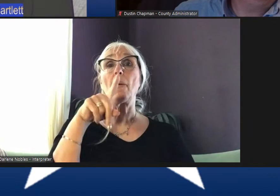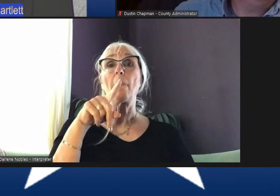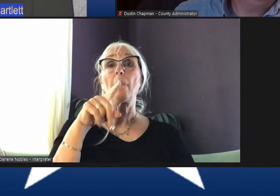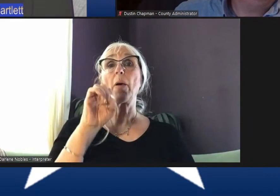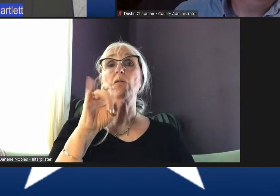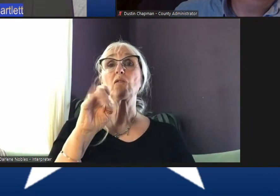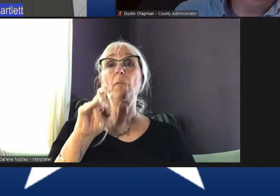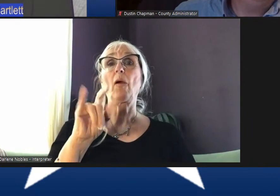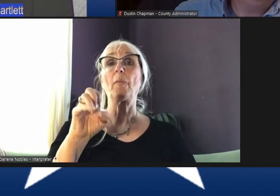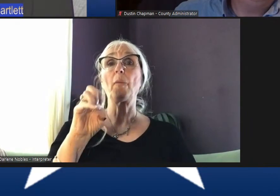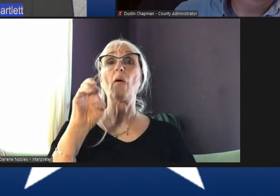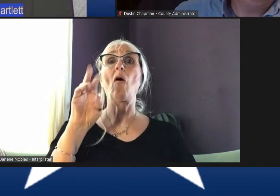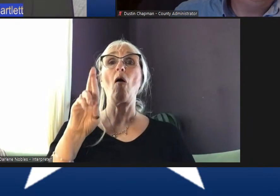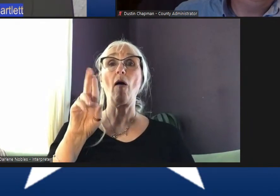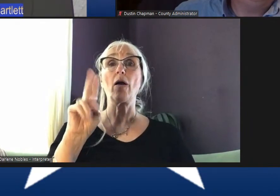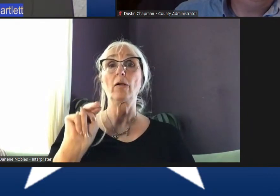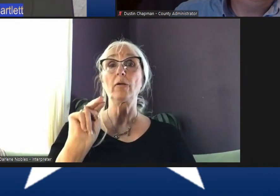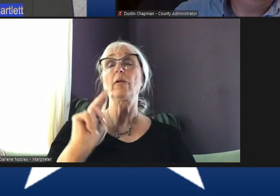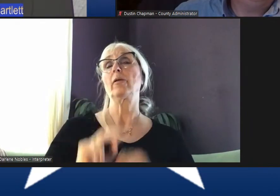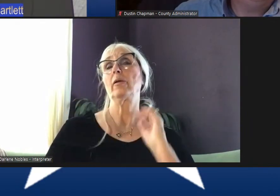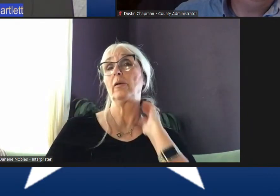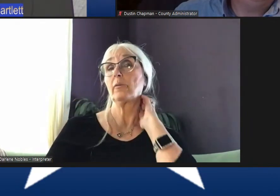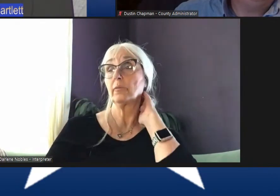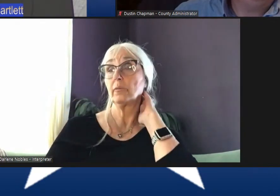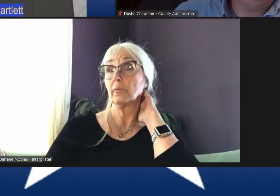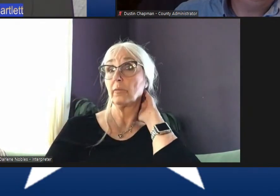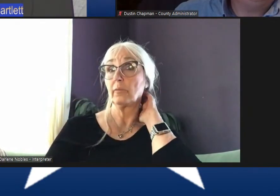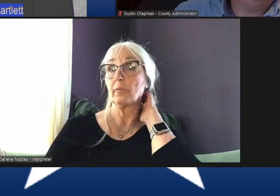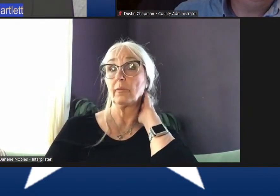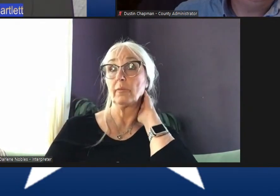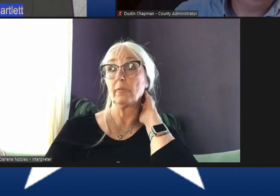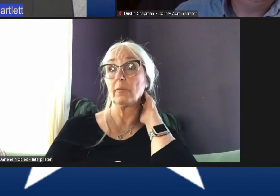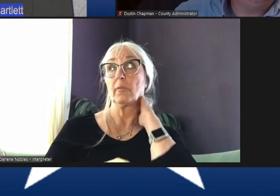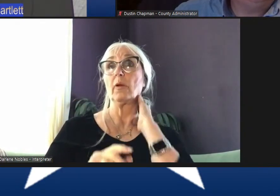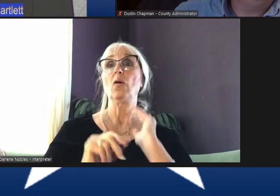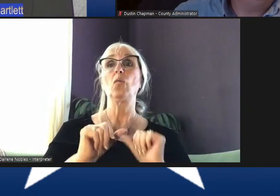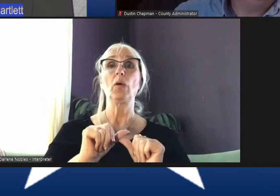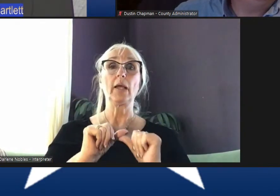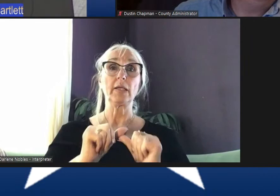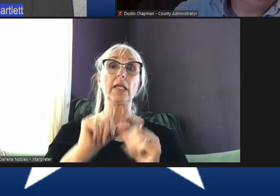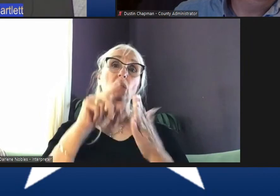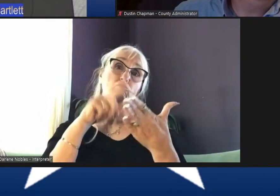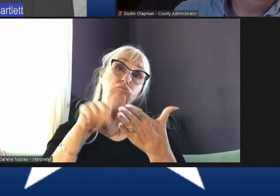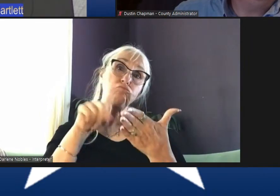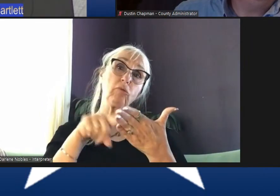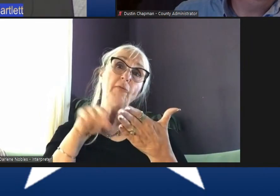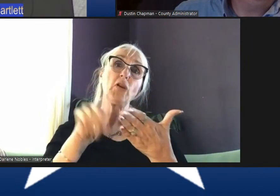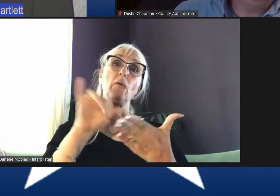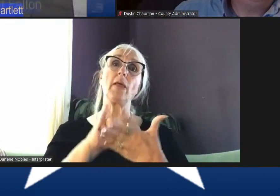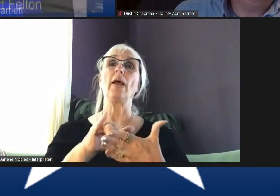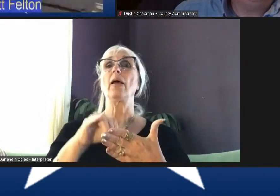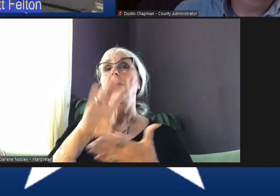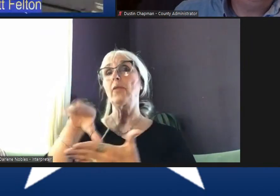We've reviewed both and we'll continue to bring these forward as they. So the contractor